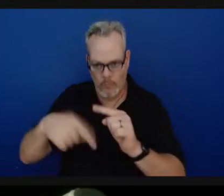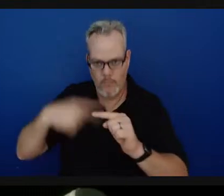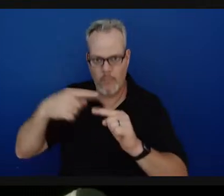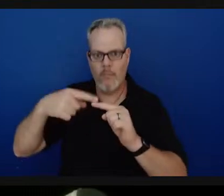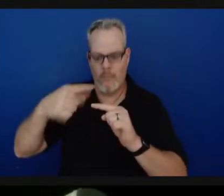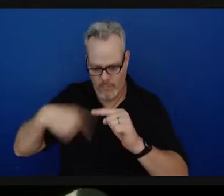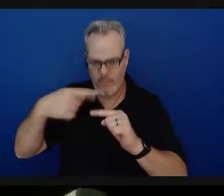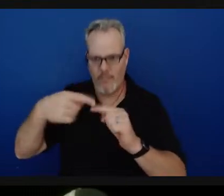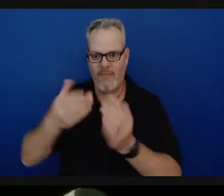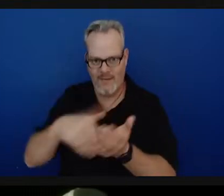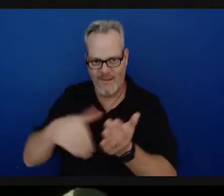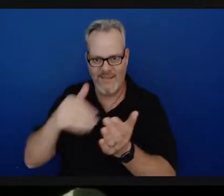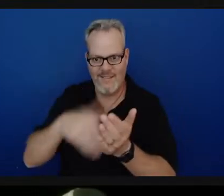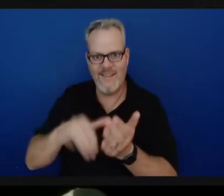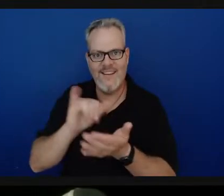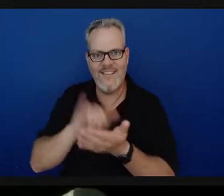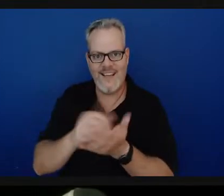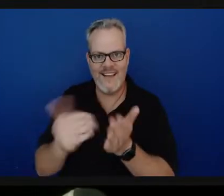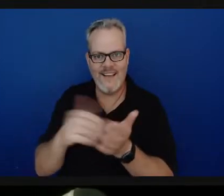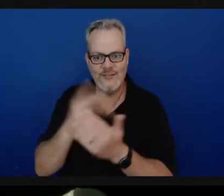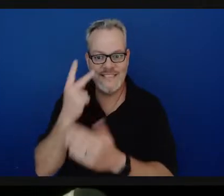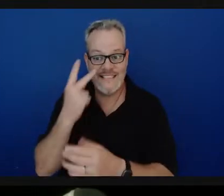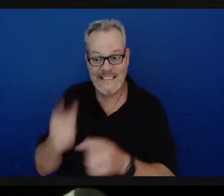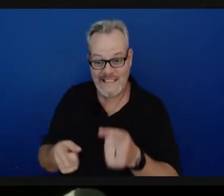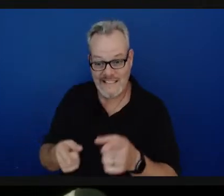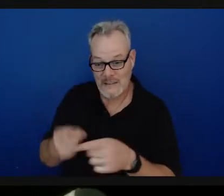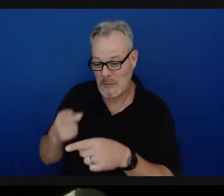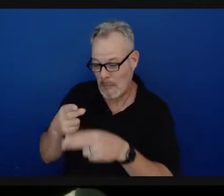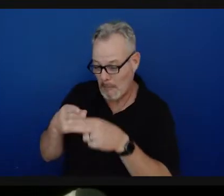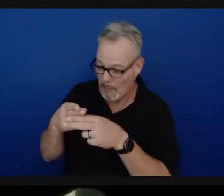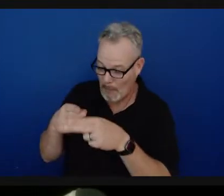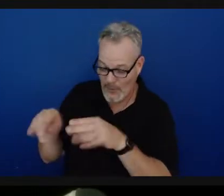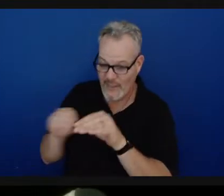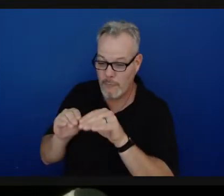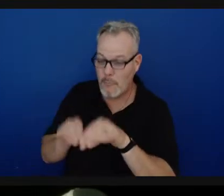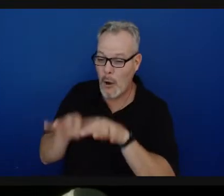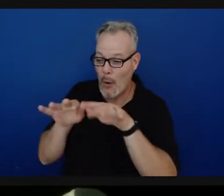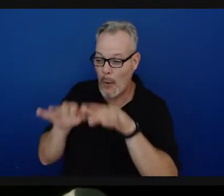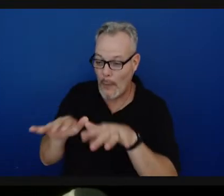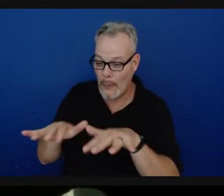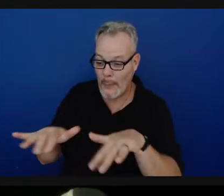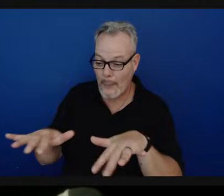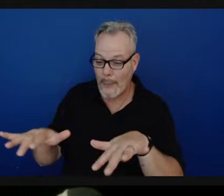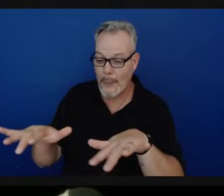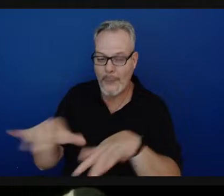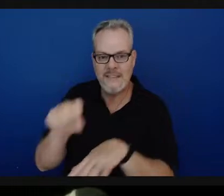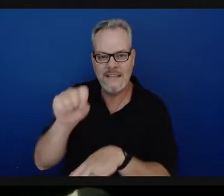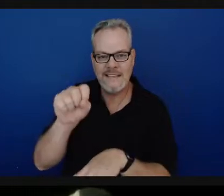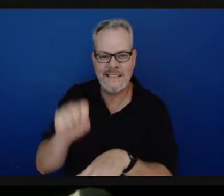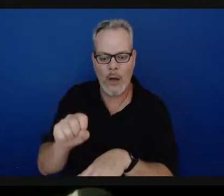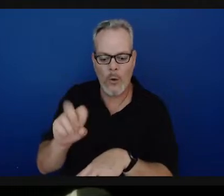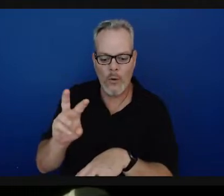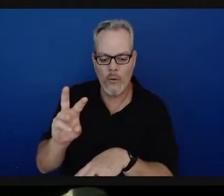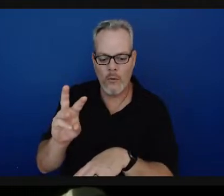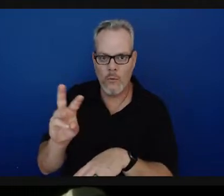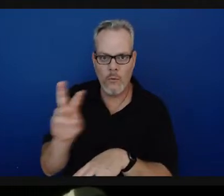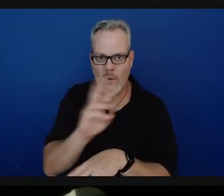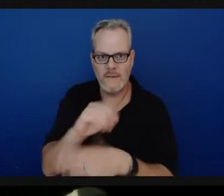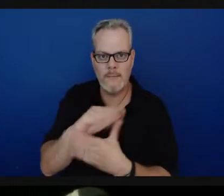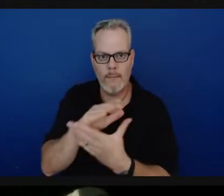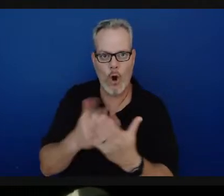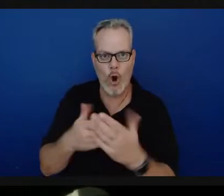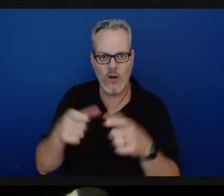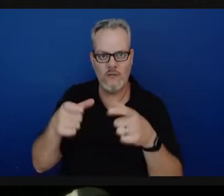It reactivates the vents, very briefly floods that southwest part of the crater floor, mostly overnight, and then